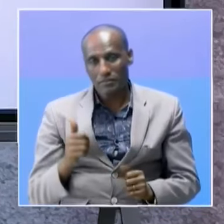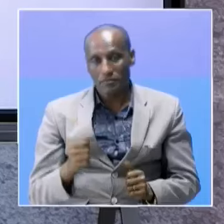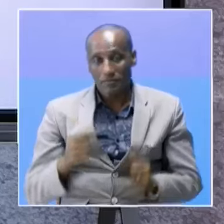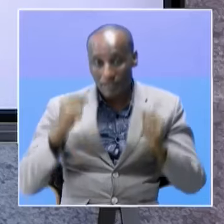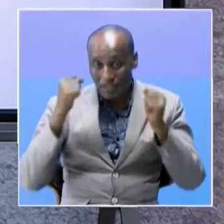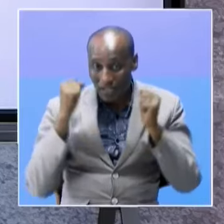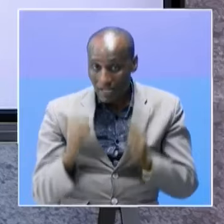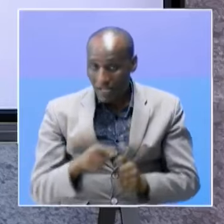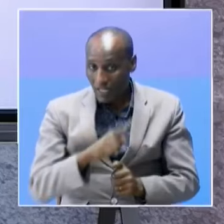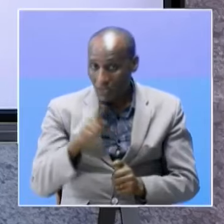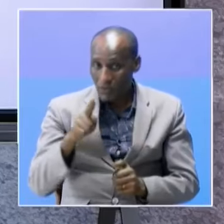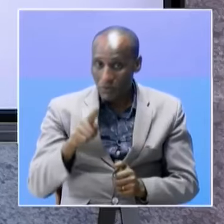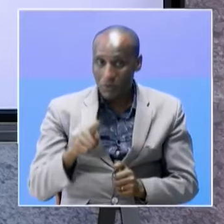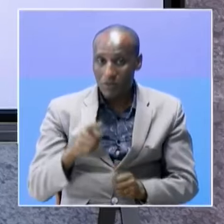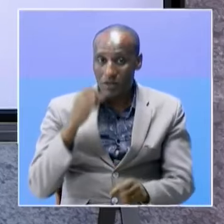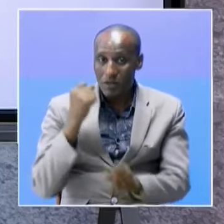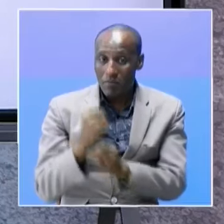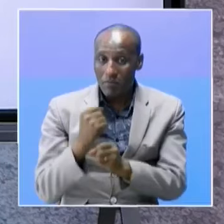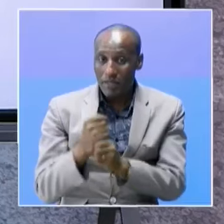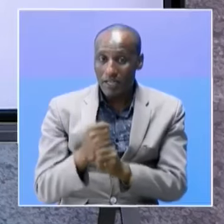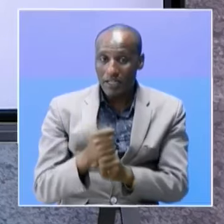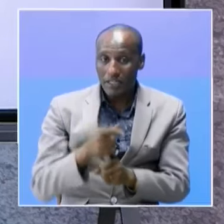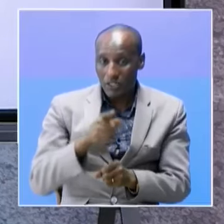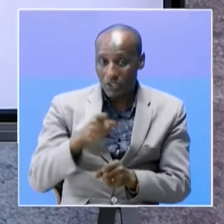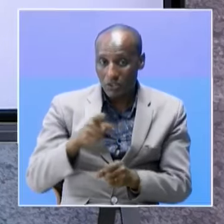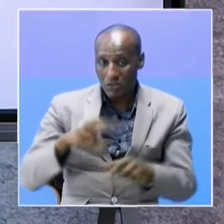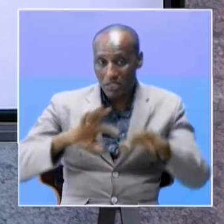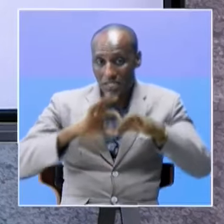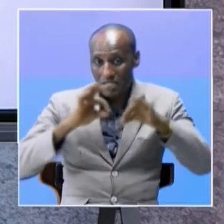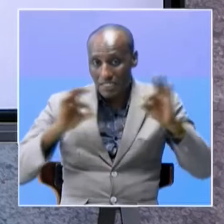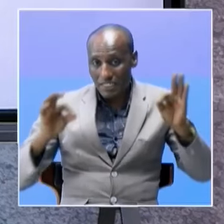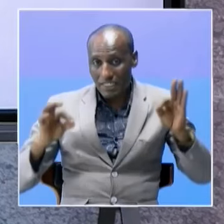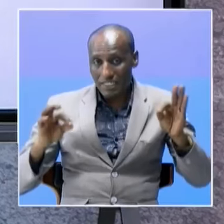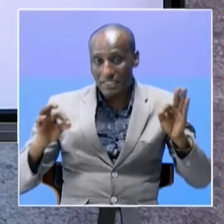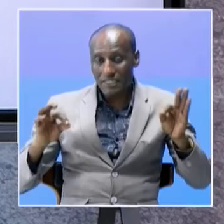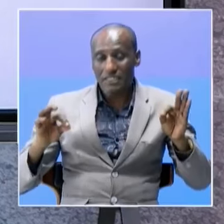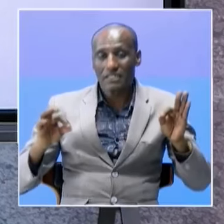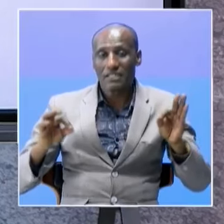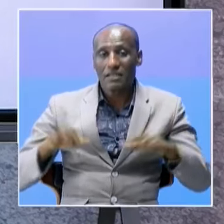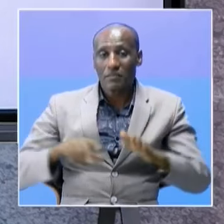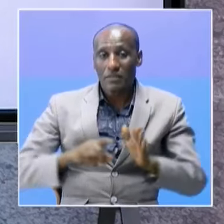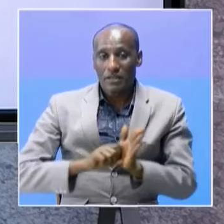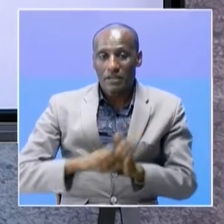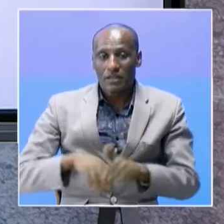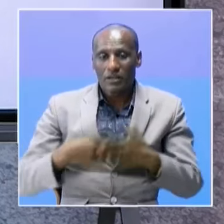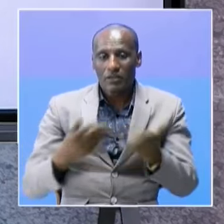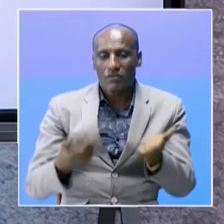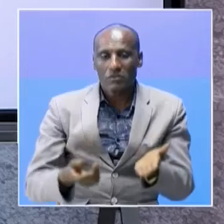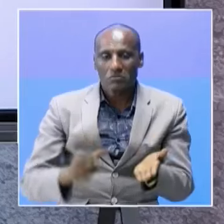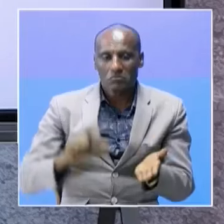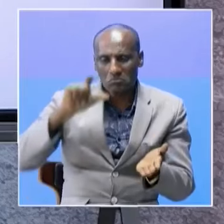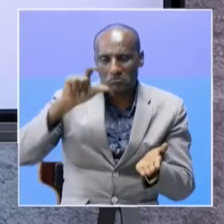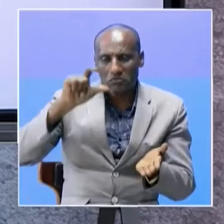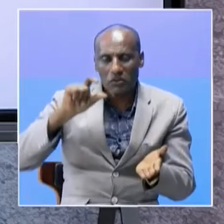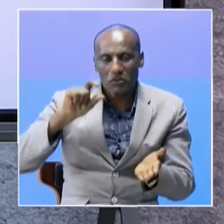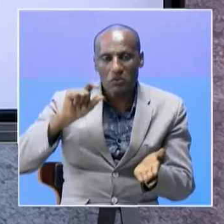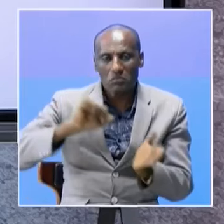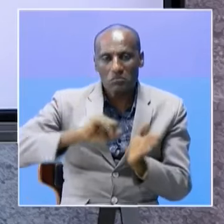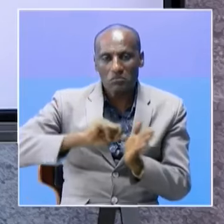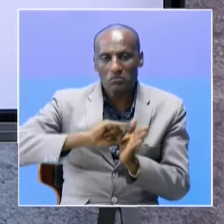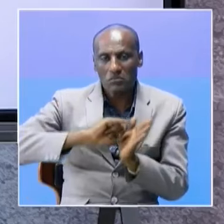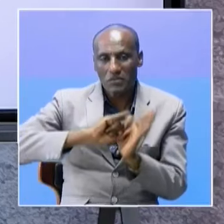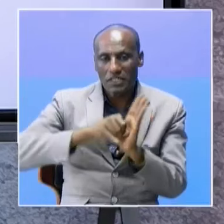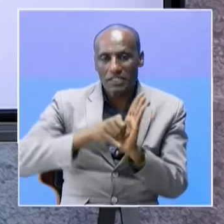can show possibility? Try. Let me give you a few seconds. Just tell something that you